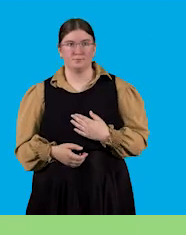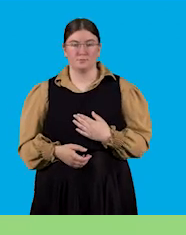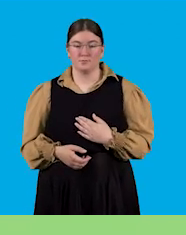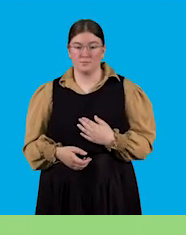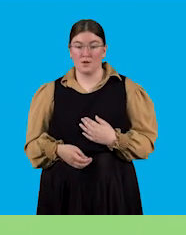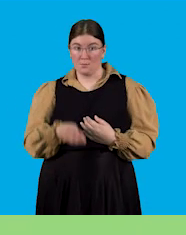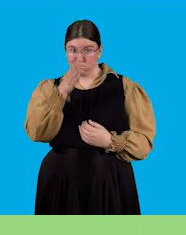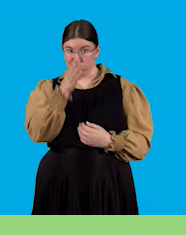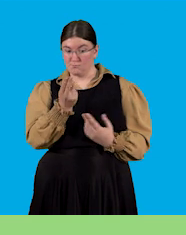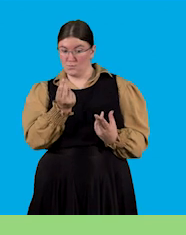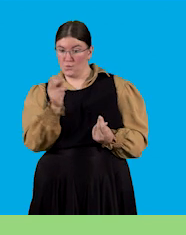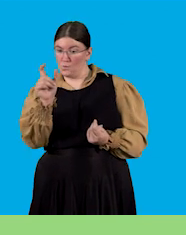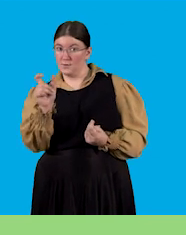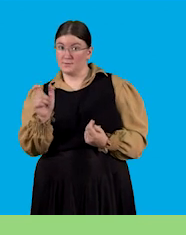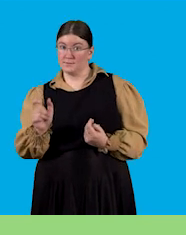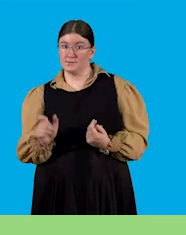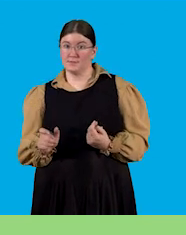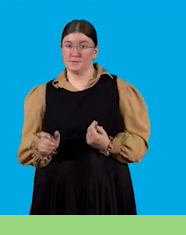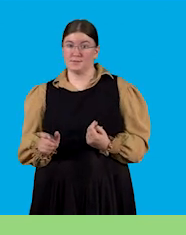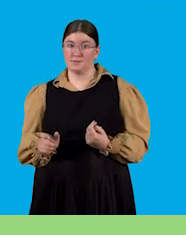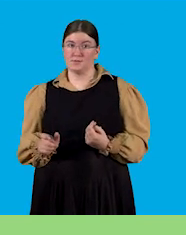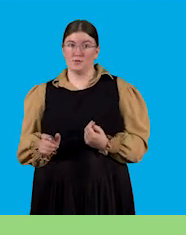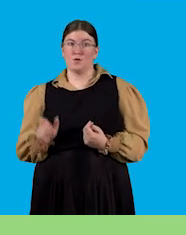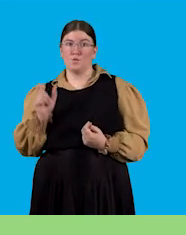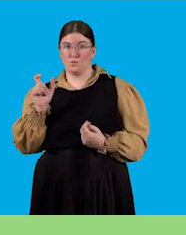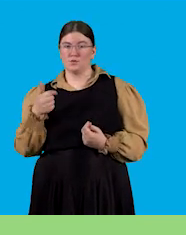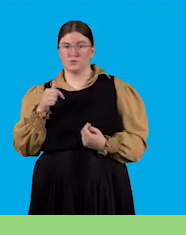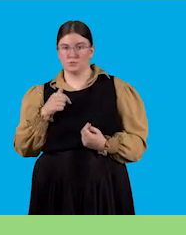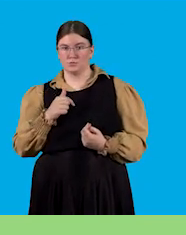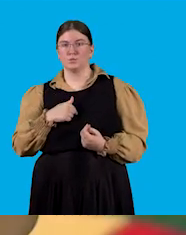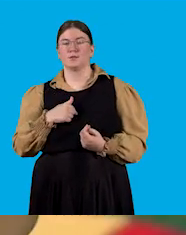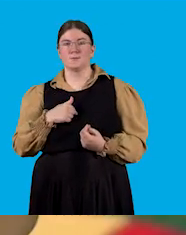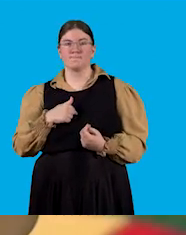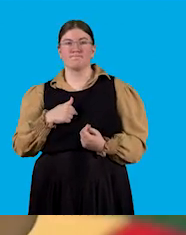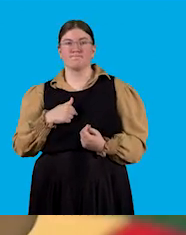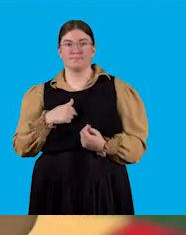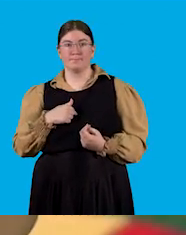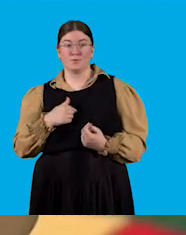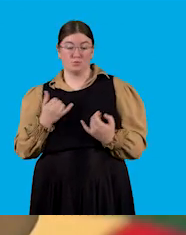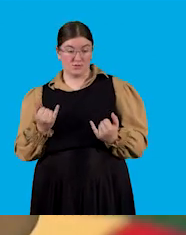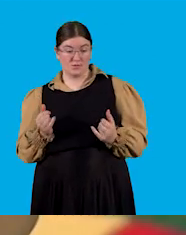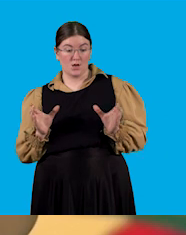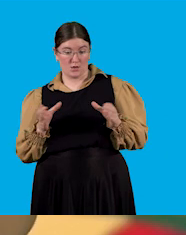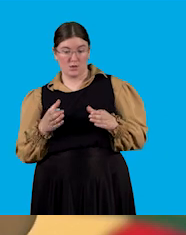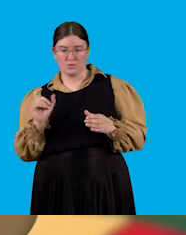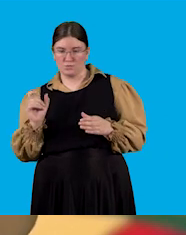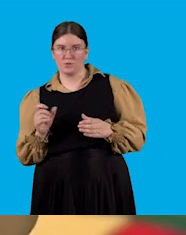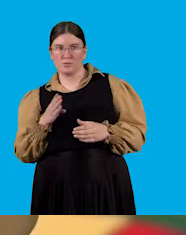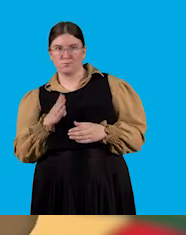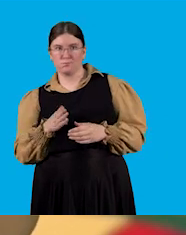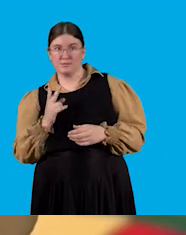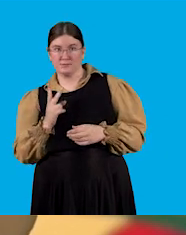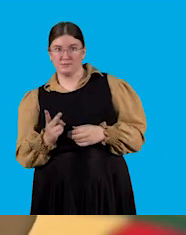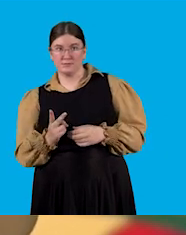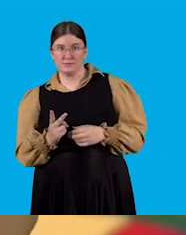In front of you, you also have new terminology. And these are words that we are going to come across in today's